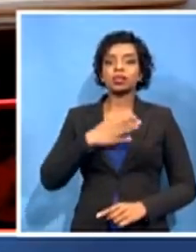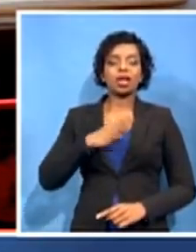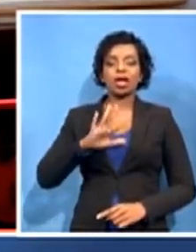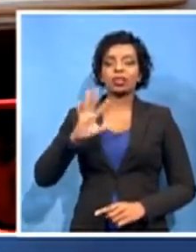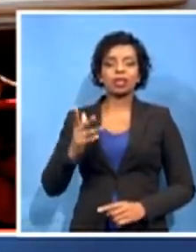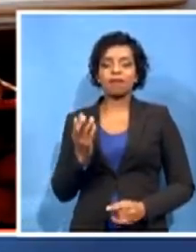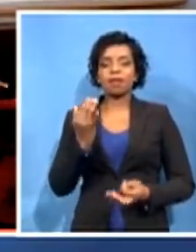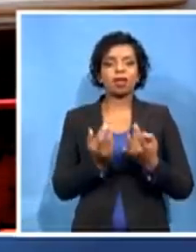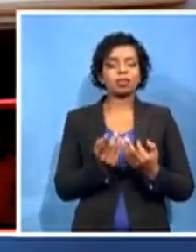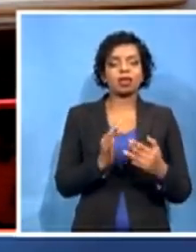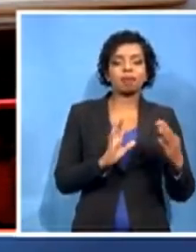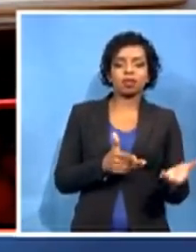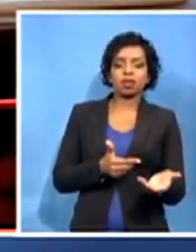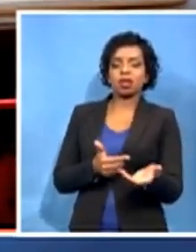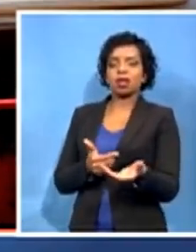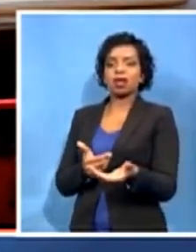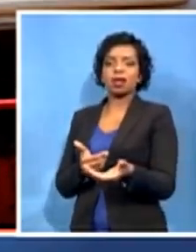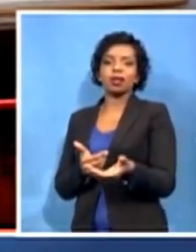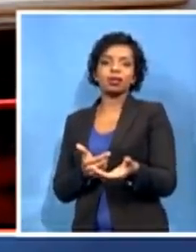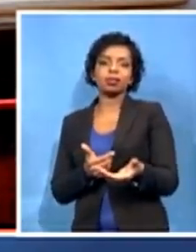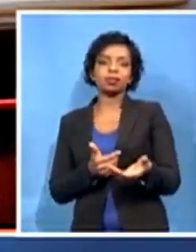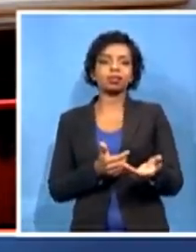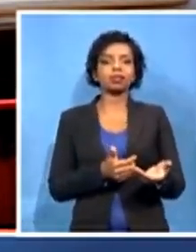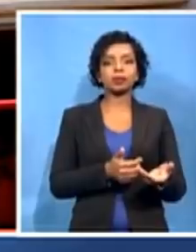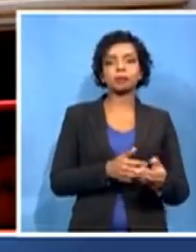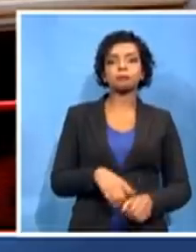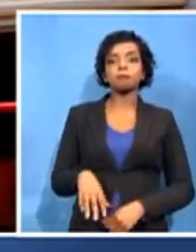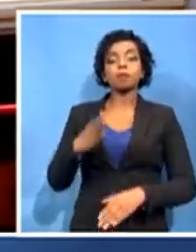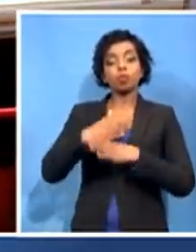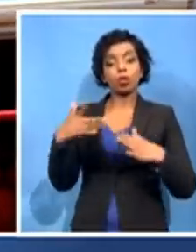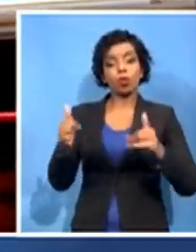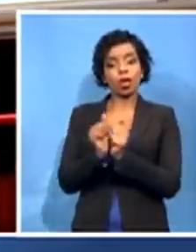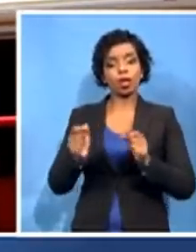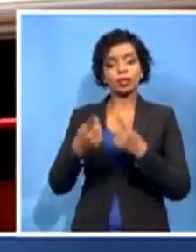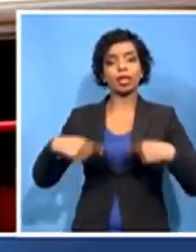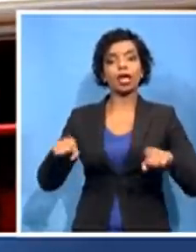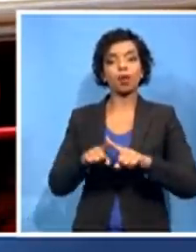Three of our colleagues are covering this story, Tabiso Khatebe, Samkele Maseko, and Reginald